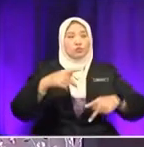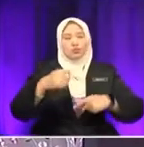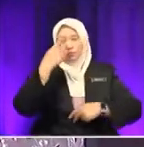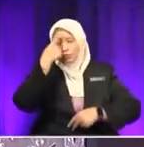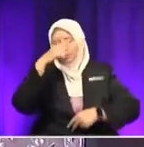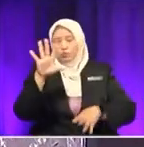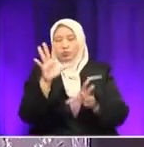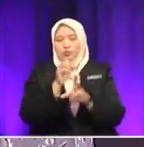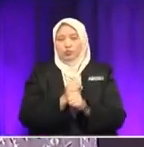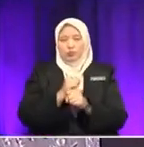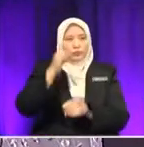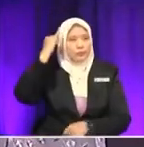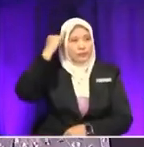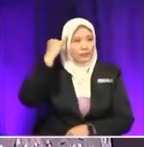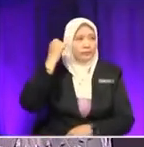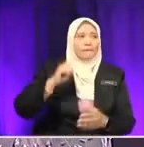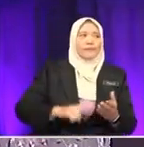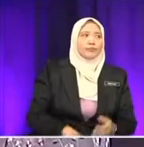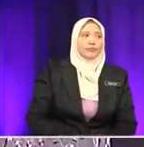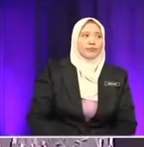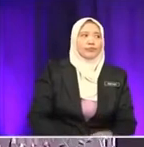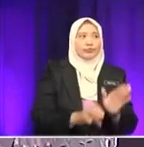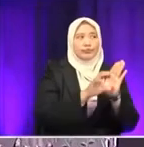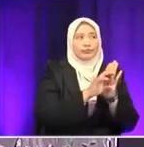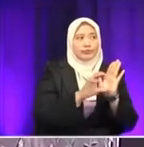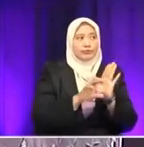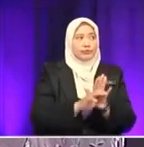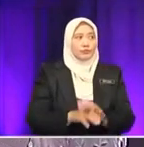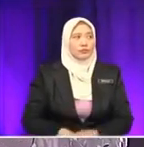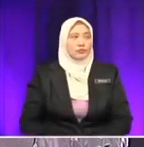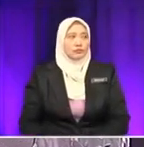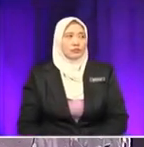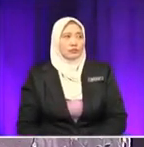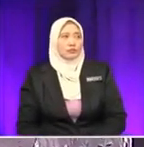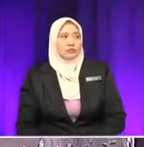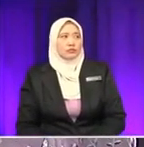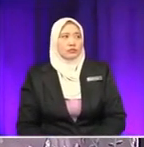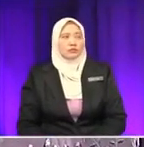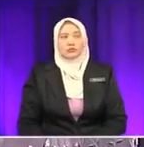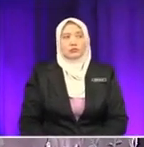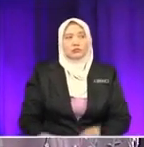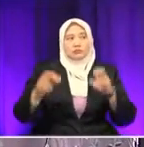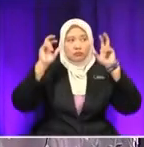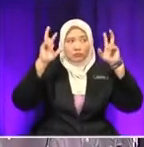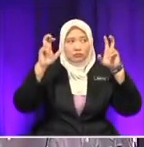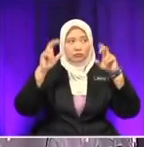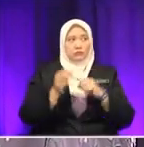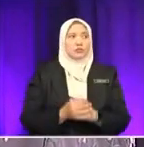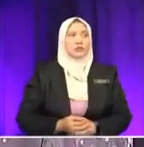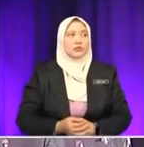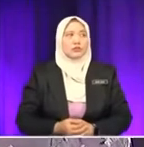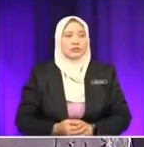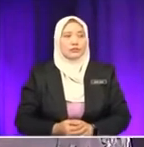ideas, okay? Now, let me just give you an example. Now, let's say our situation is on a happy family